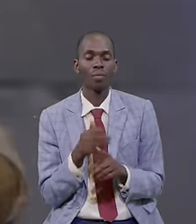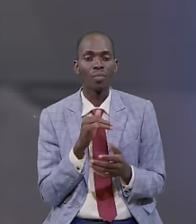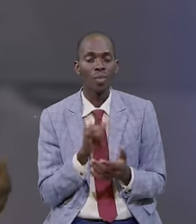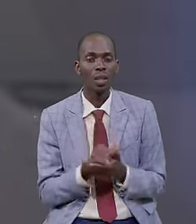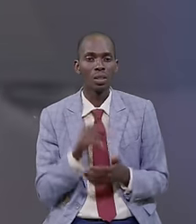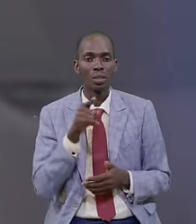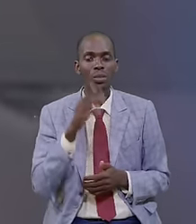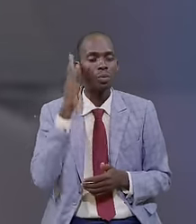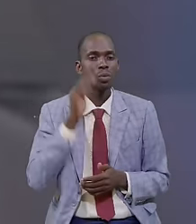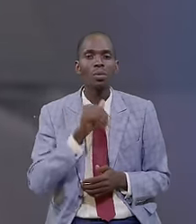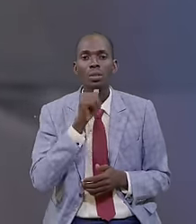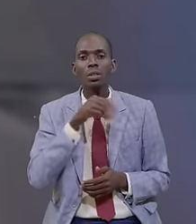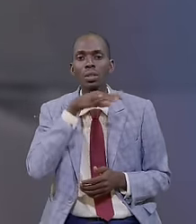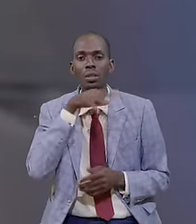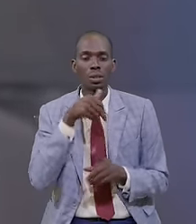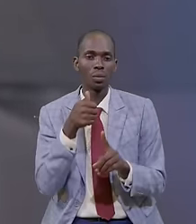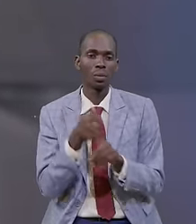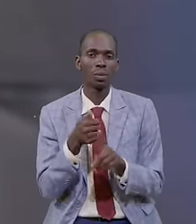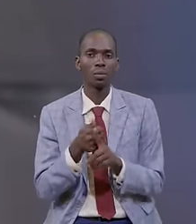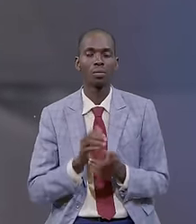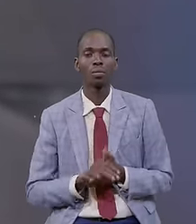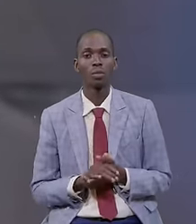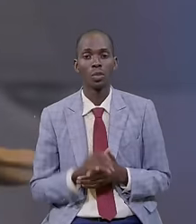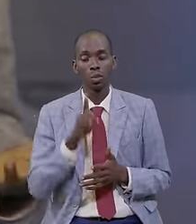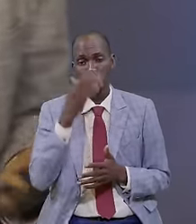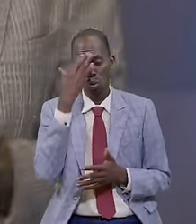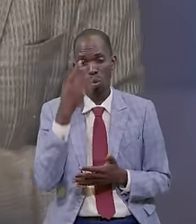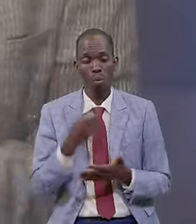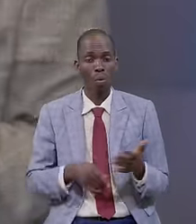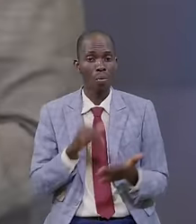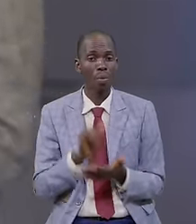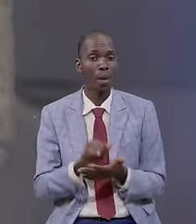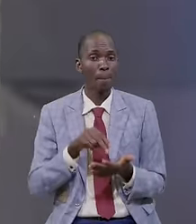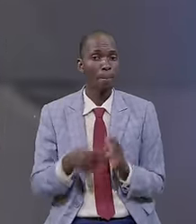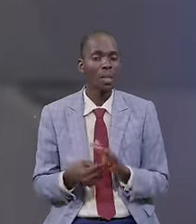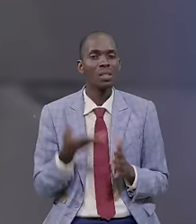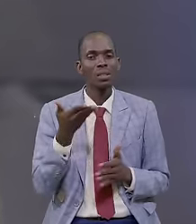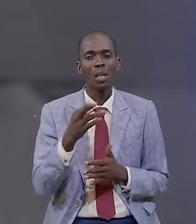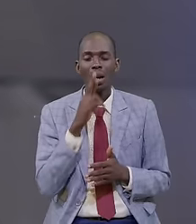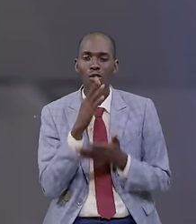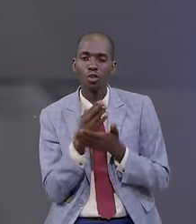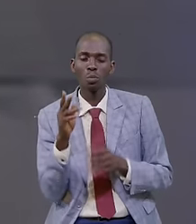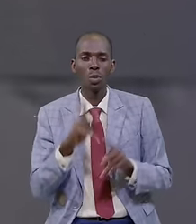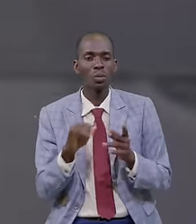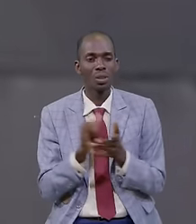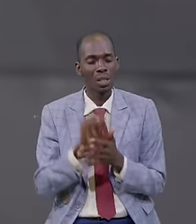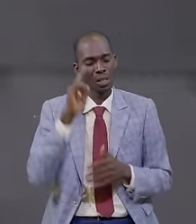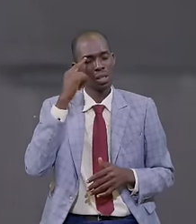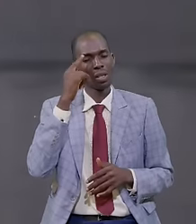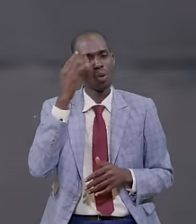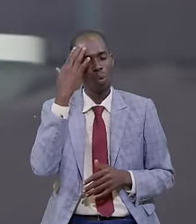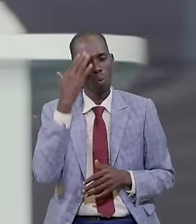not defile himself. You know what that means? There are people who think, okay, wine, I will not